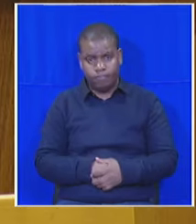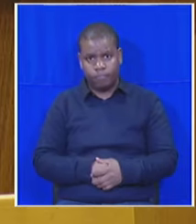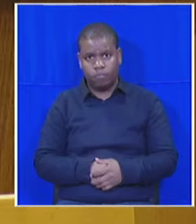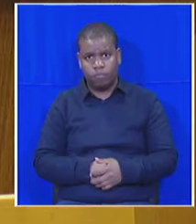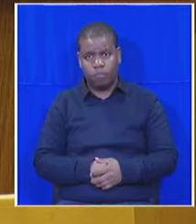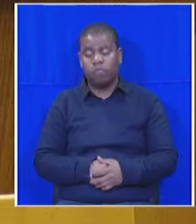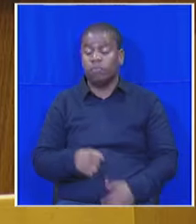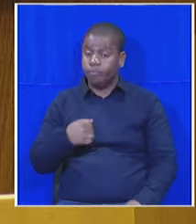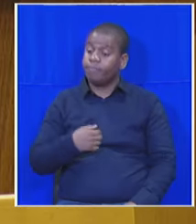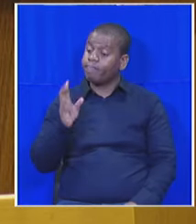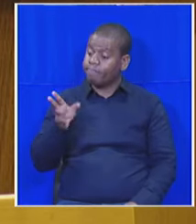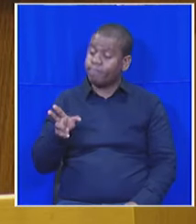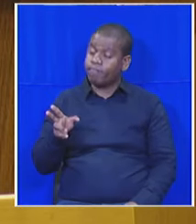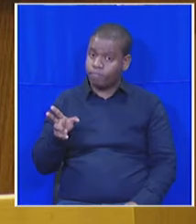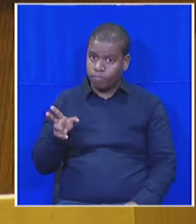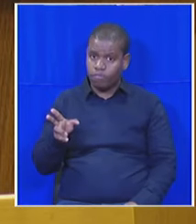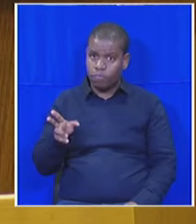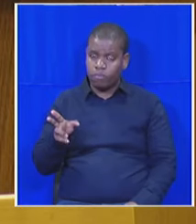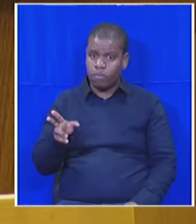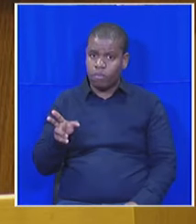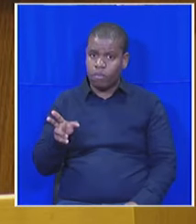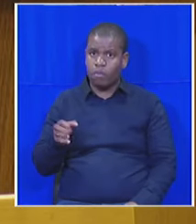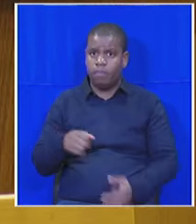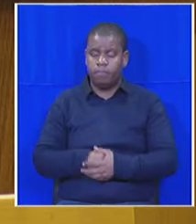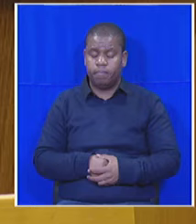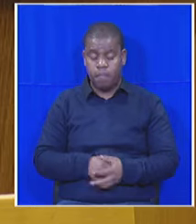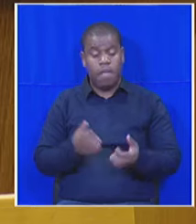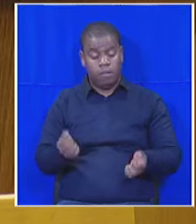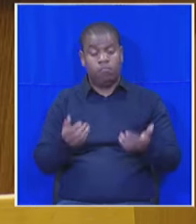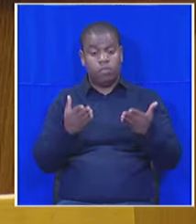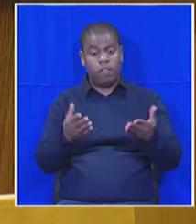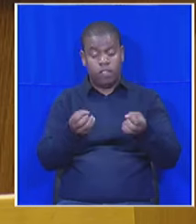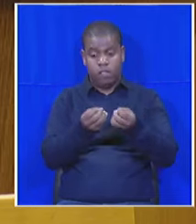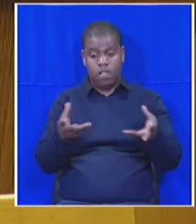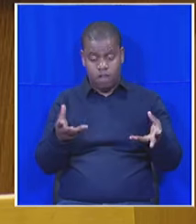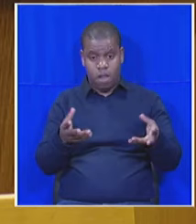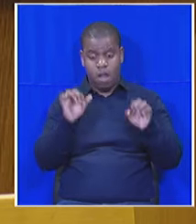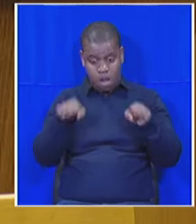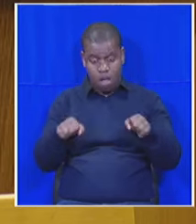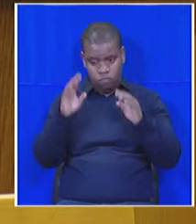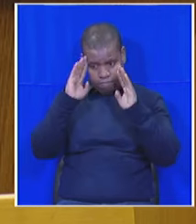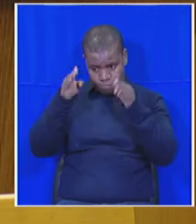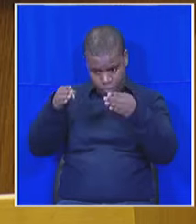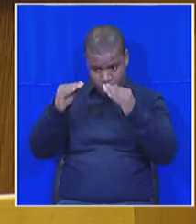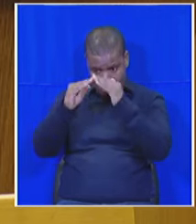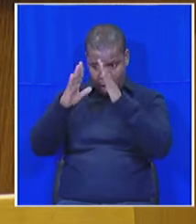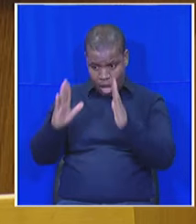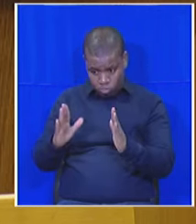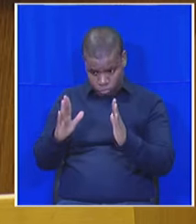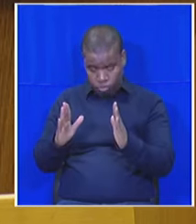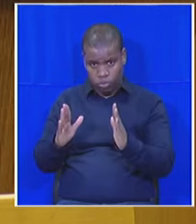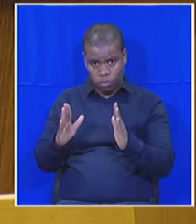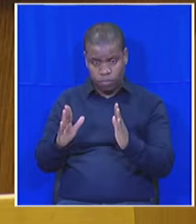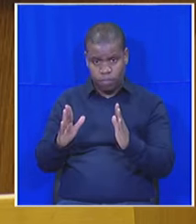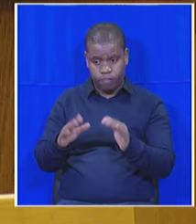Let me once again talk about service delivery, and now we're talking about houses. We're talking